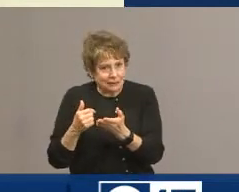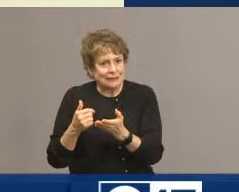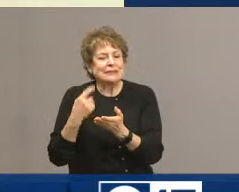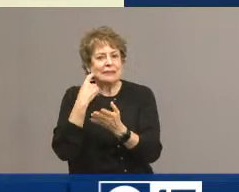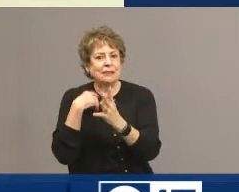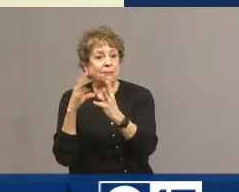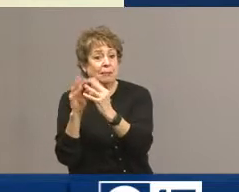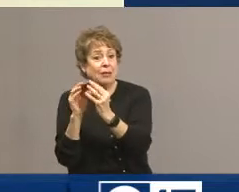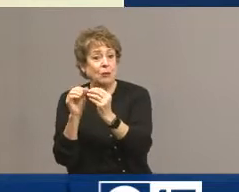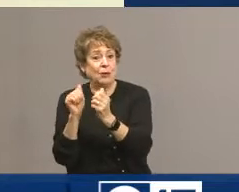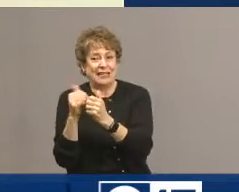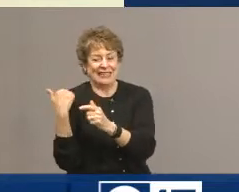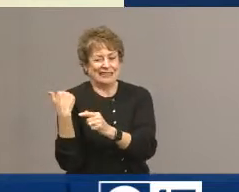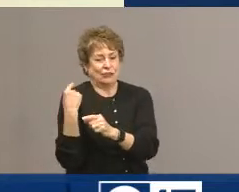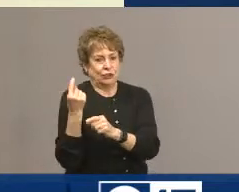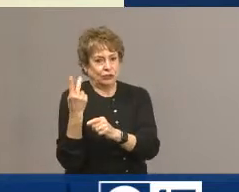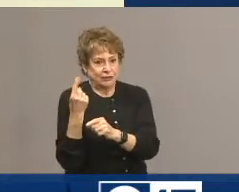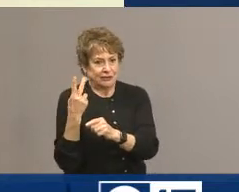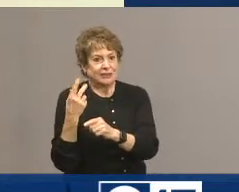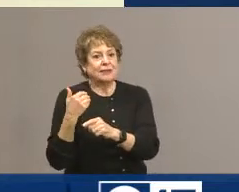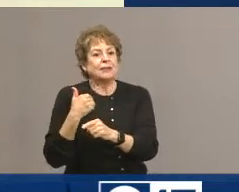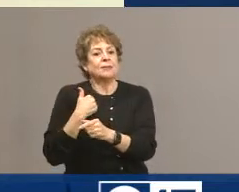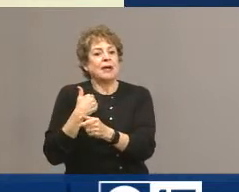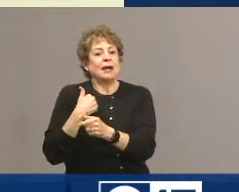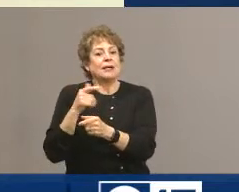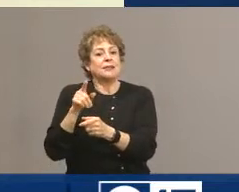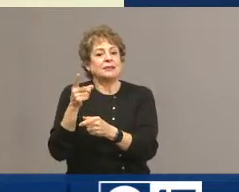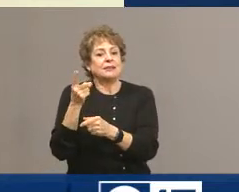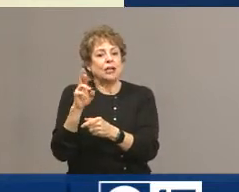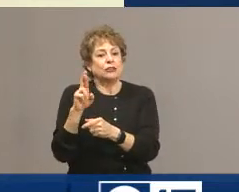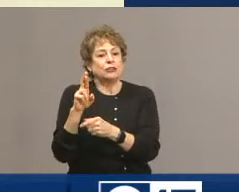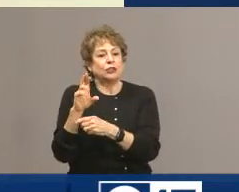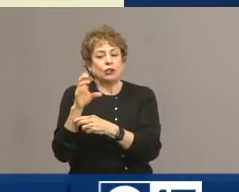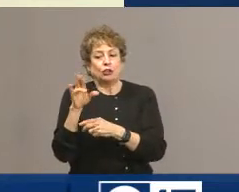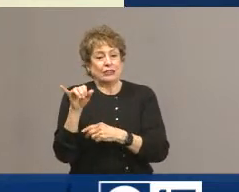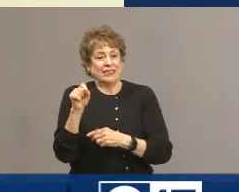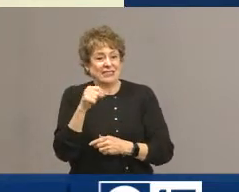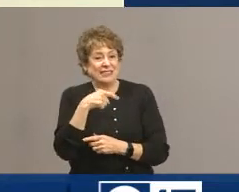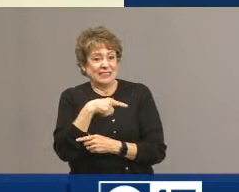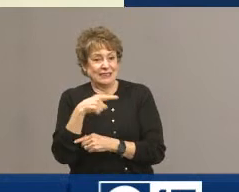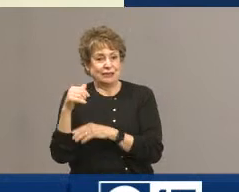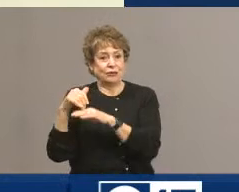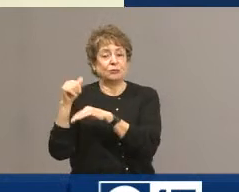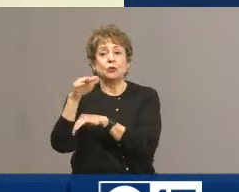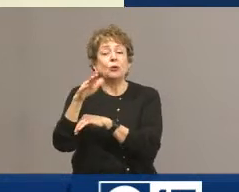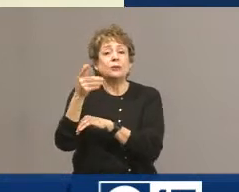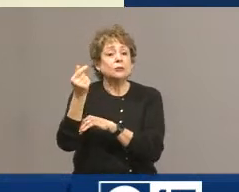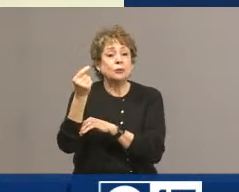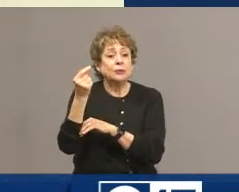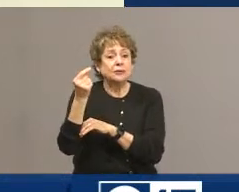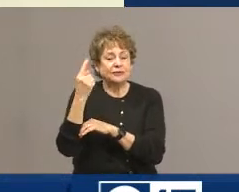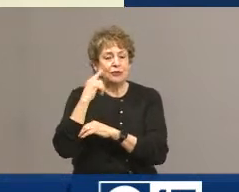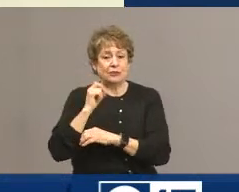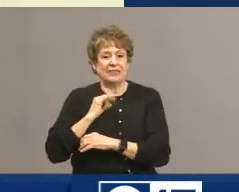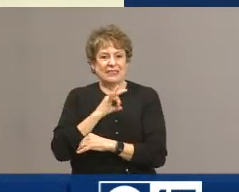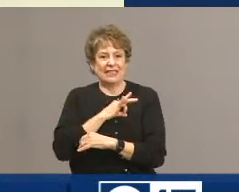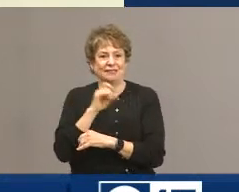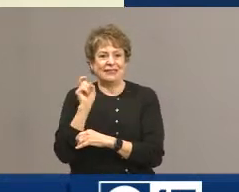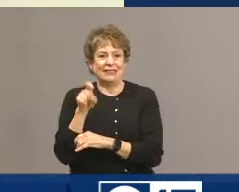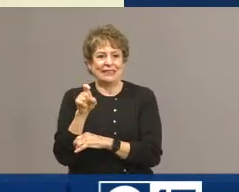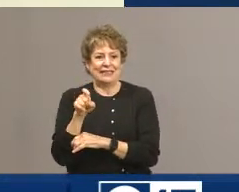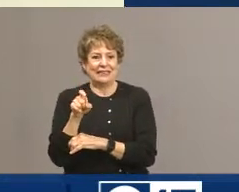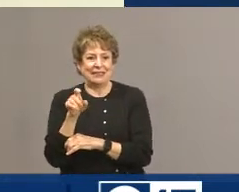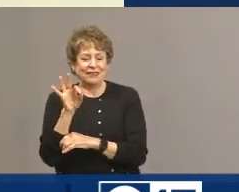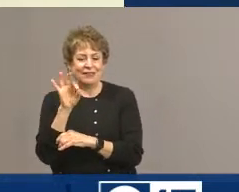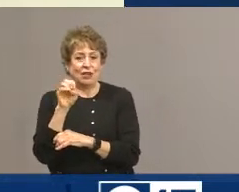team submitted requests for staffing assistance through FEMA, and we were able to get medical assistance in the tune